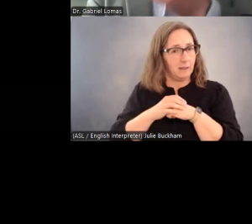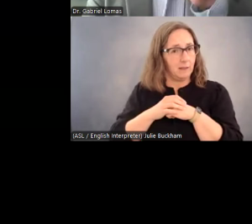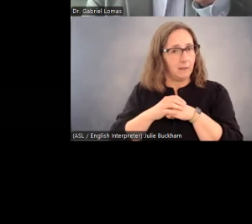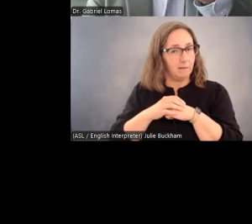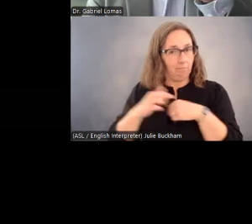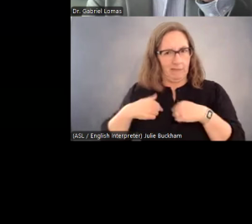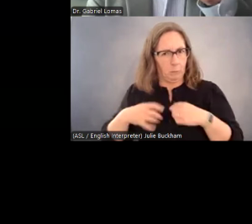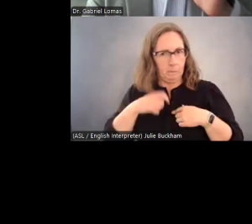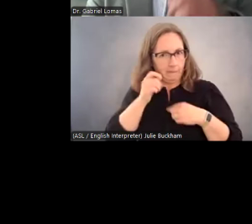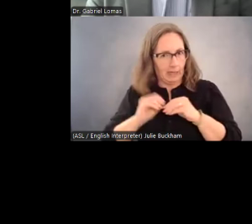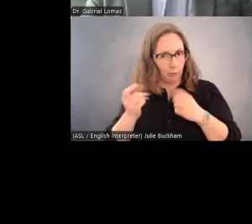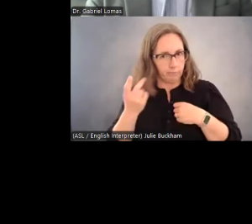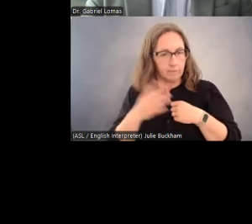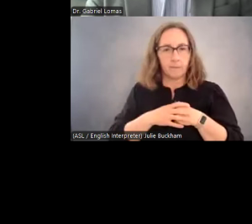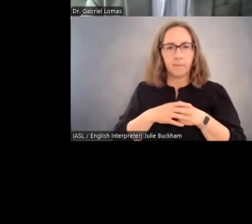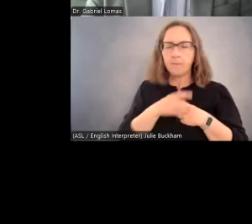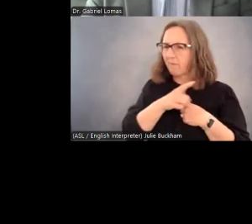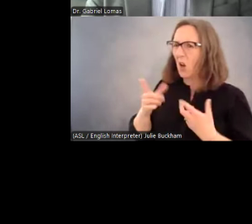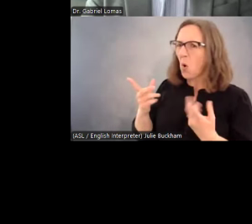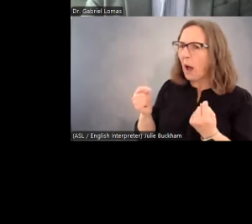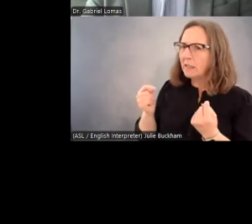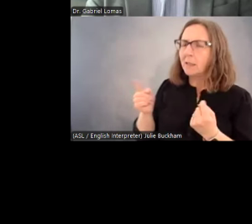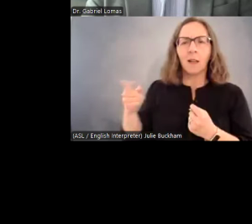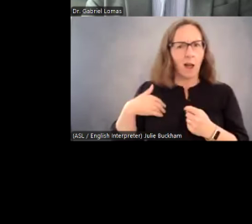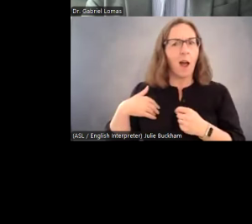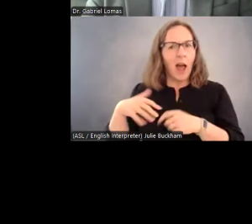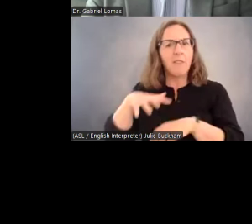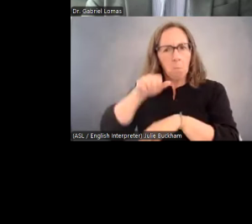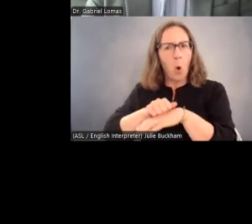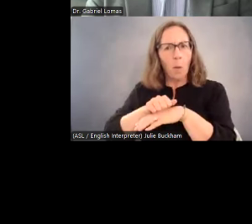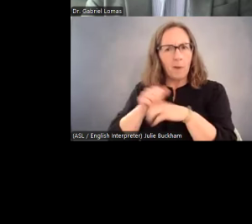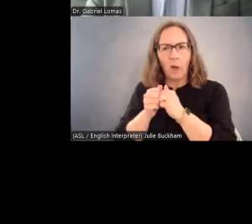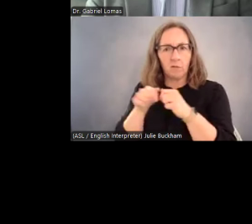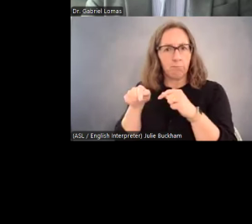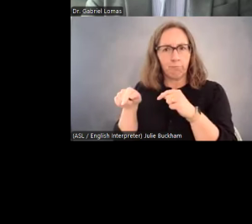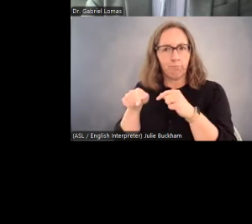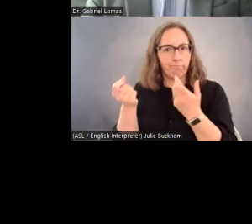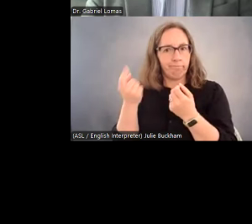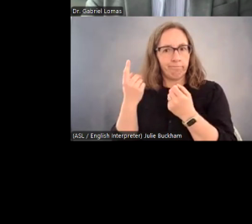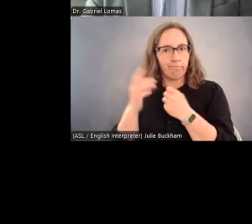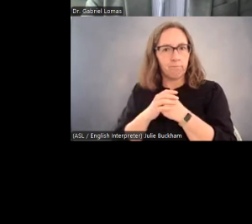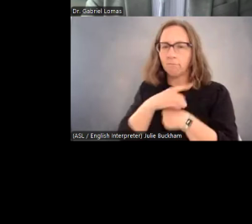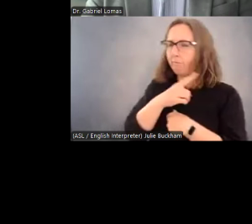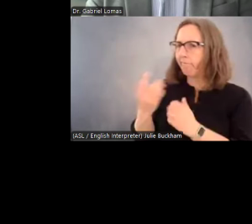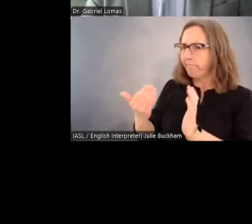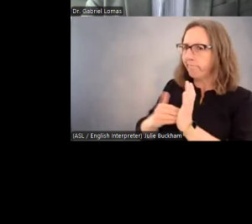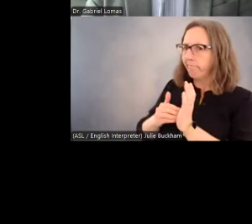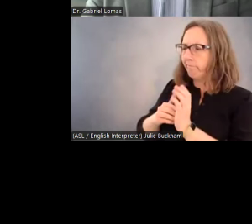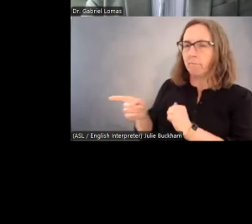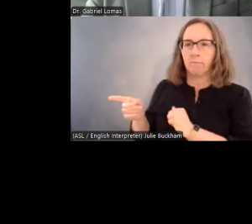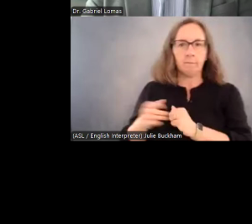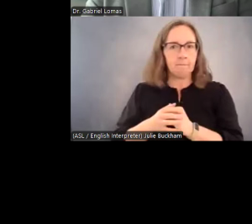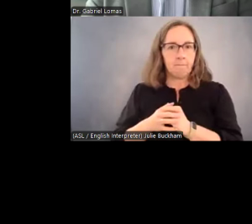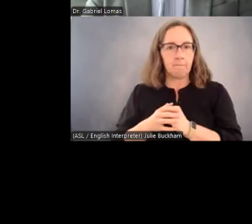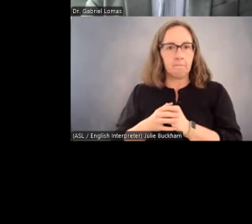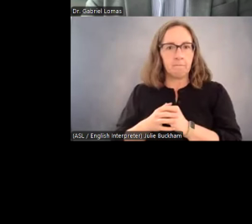publisher. The what? I have an appointment on Monday with the publisher. One more time. I The understand. publisher.